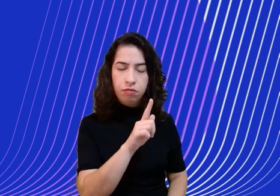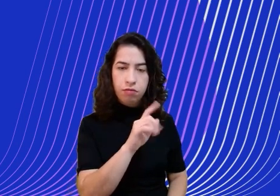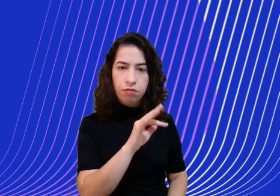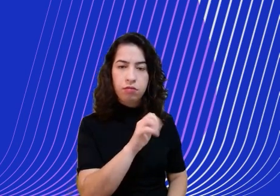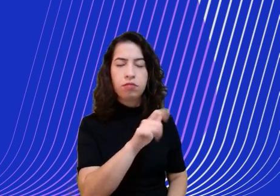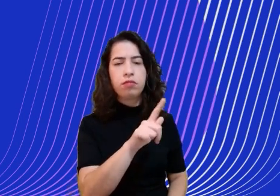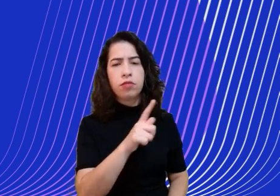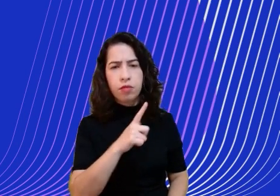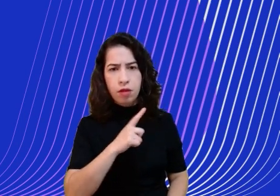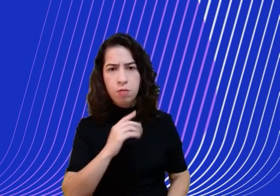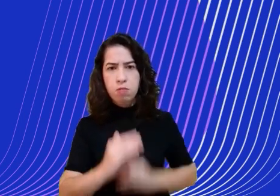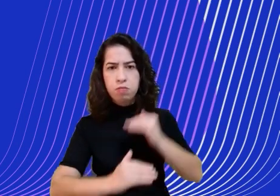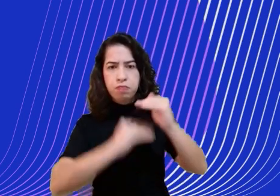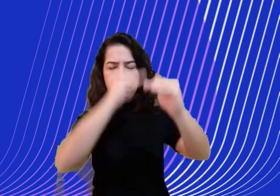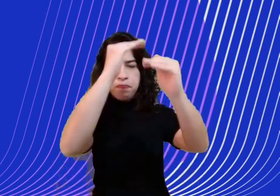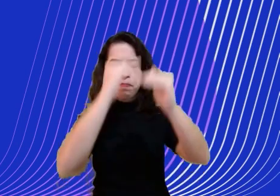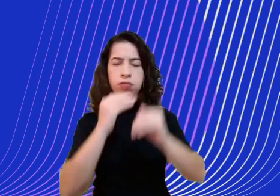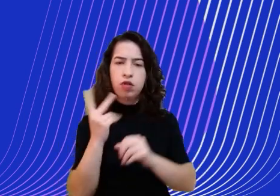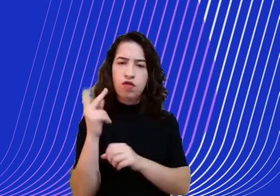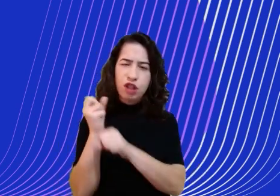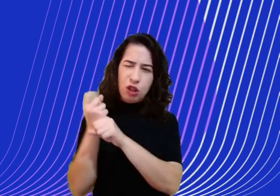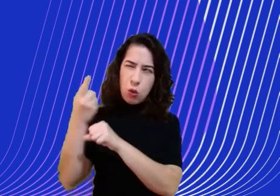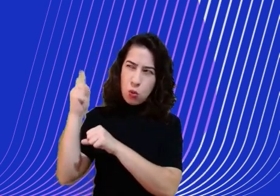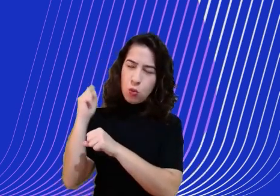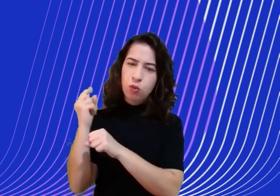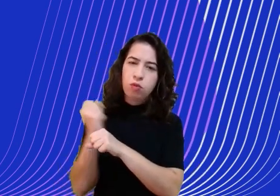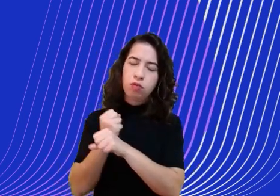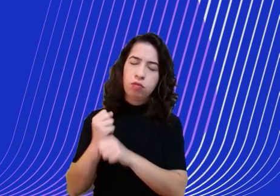last 20 years, especially in the venture capital,